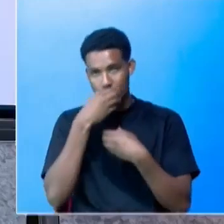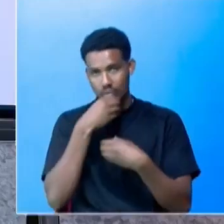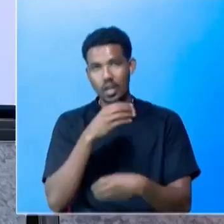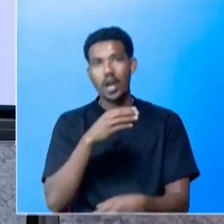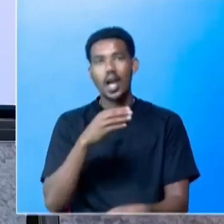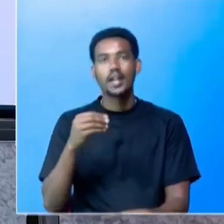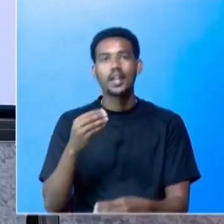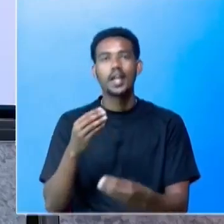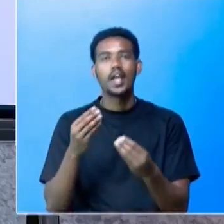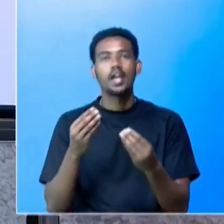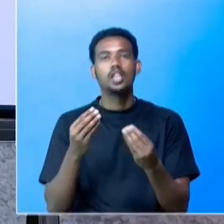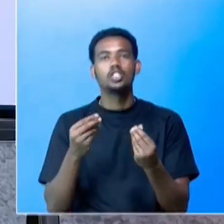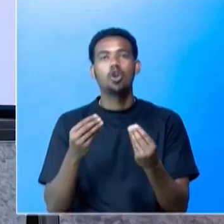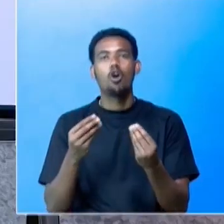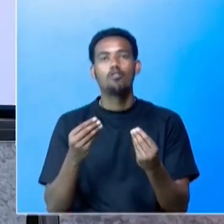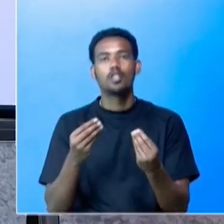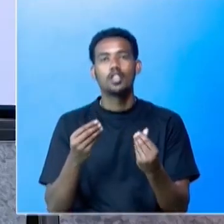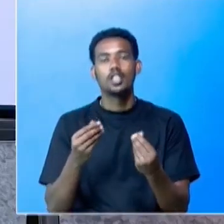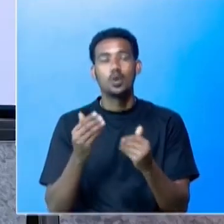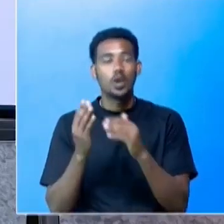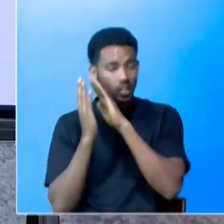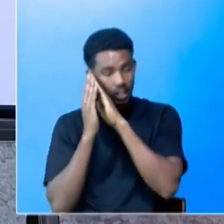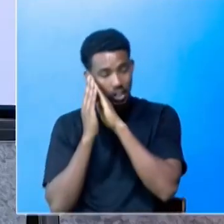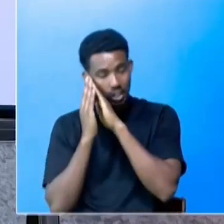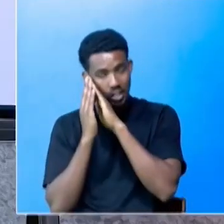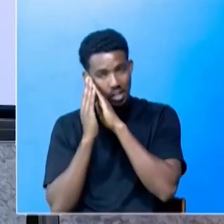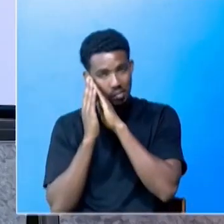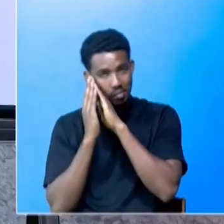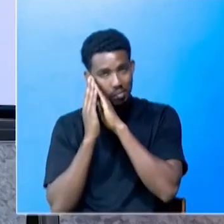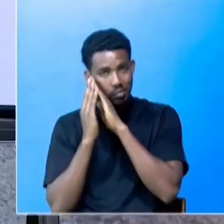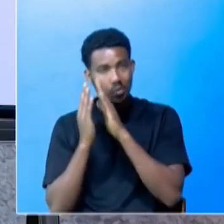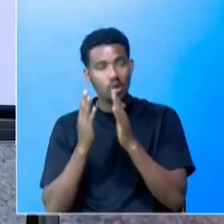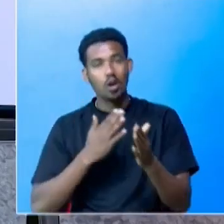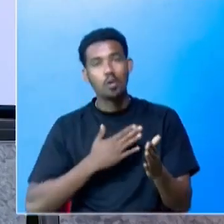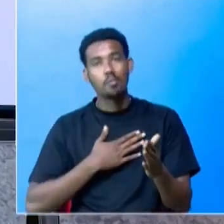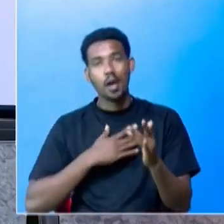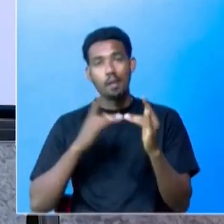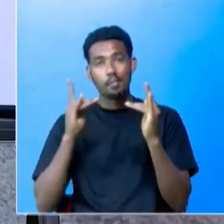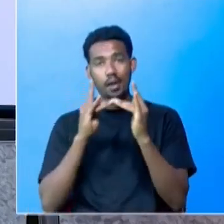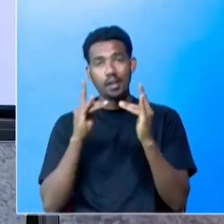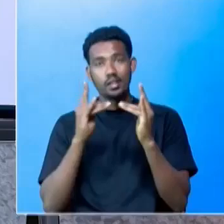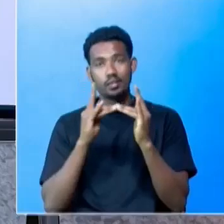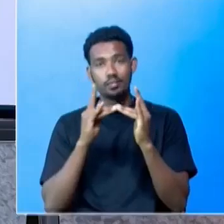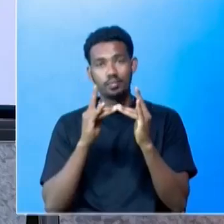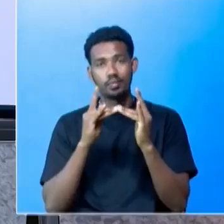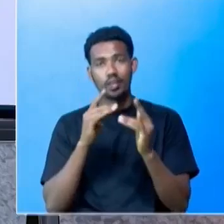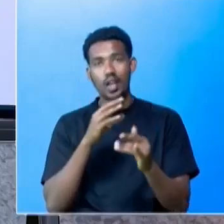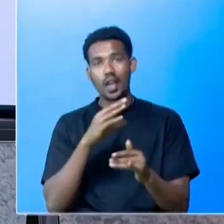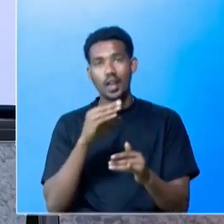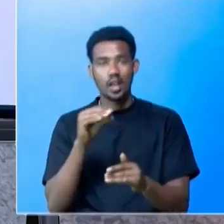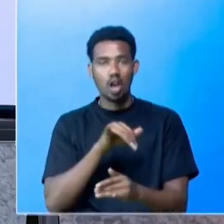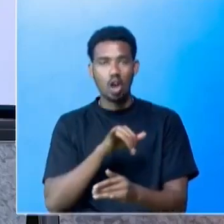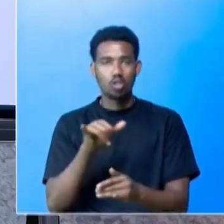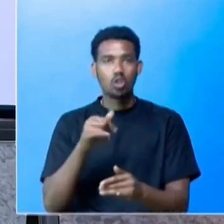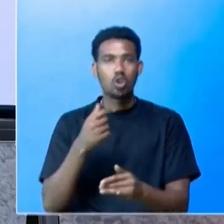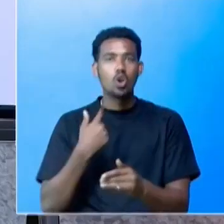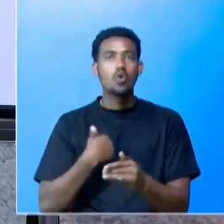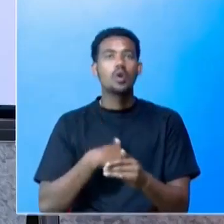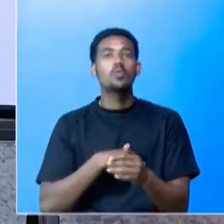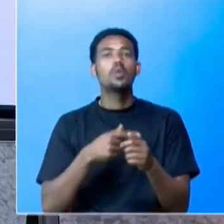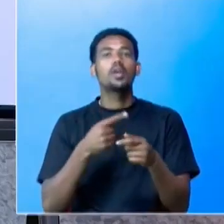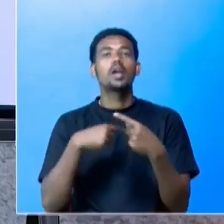and soft. When she sleep, when on my bed. And also when we come